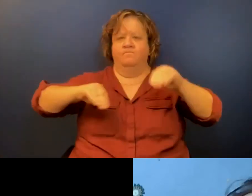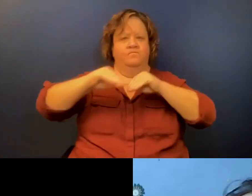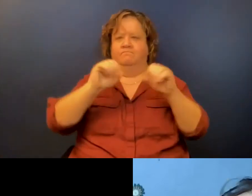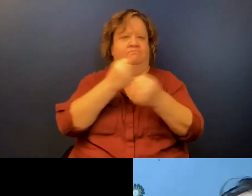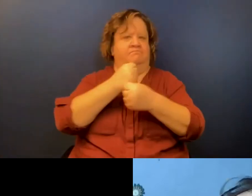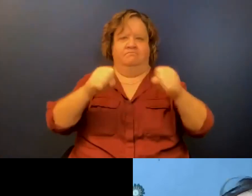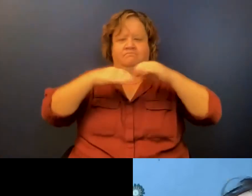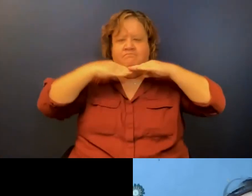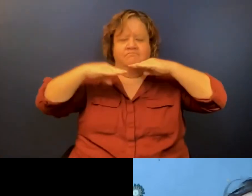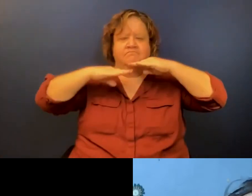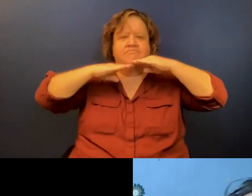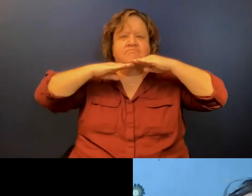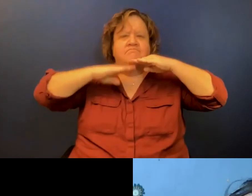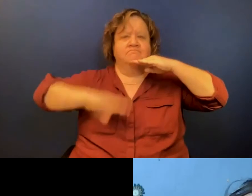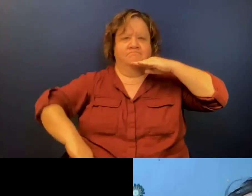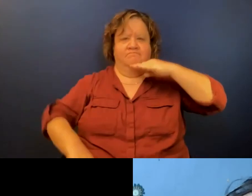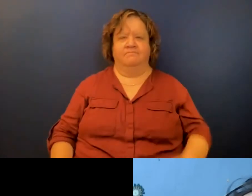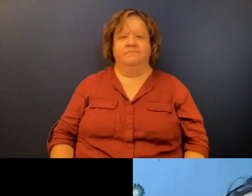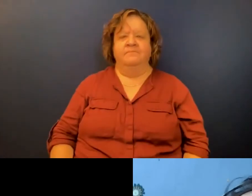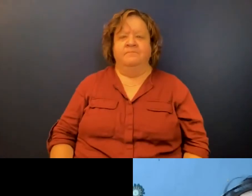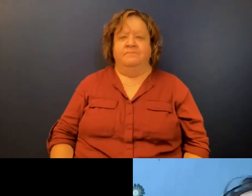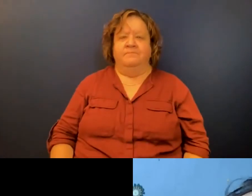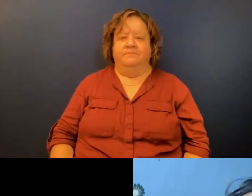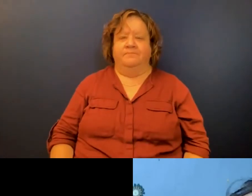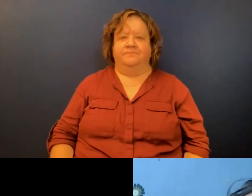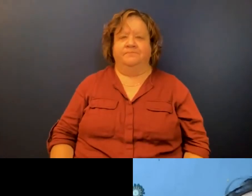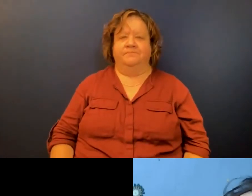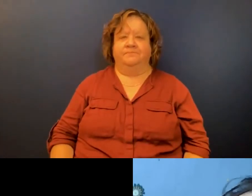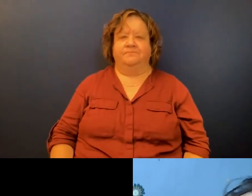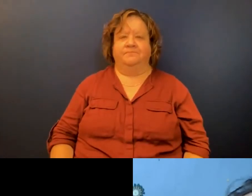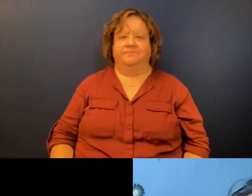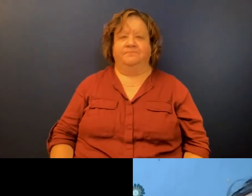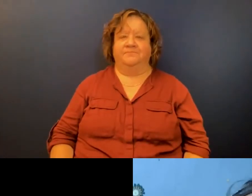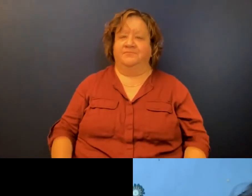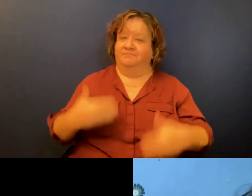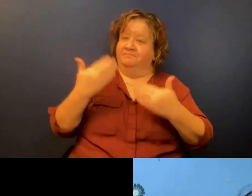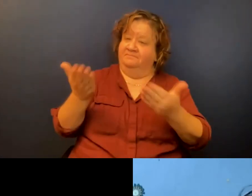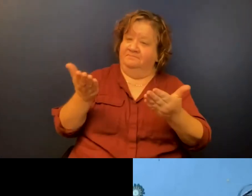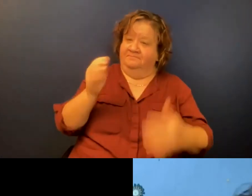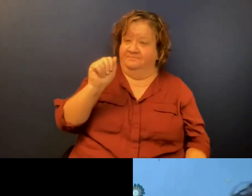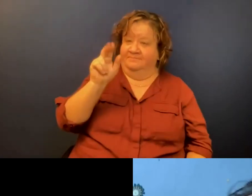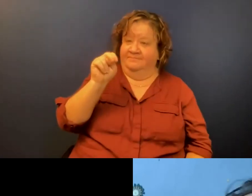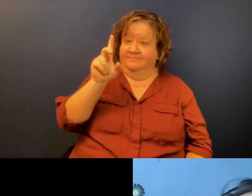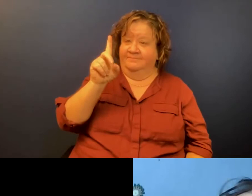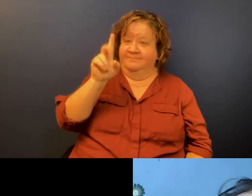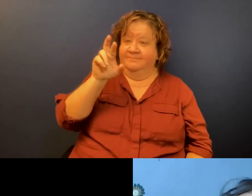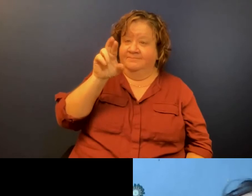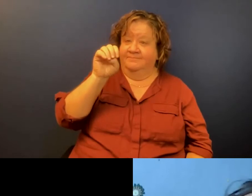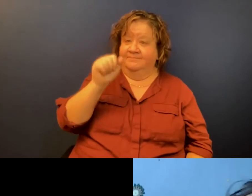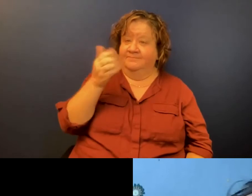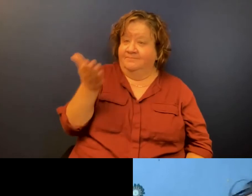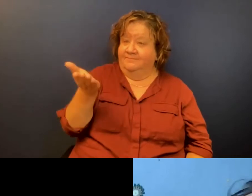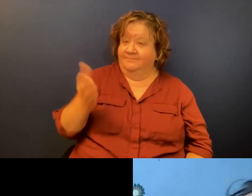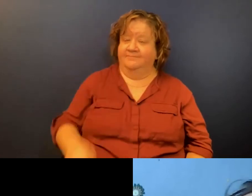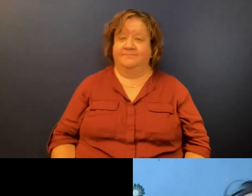te cedo la palabra, I'm Andrea. giving her the microphone, Andrea, and we'll start La presentación de Andrea with